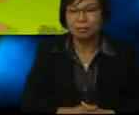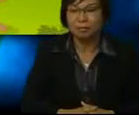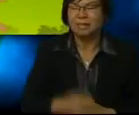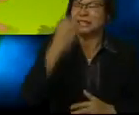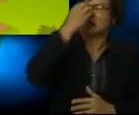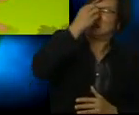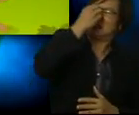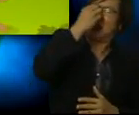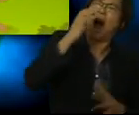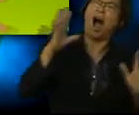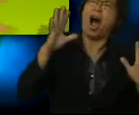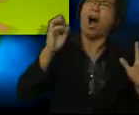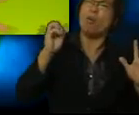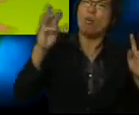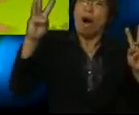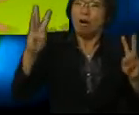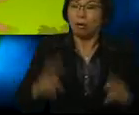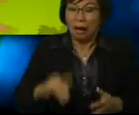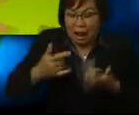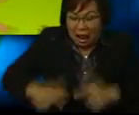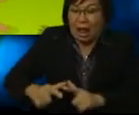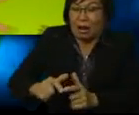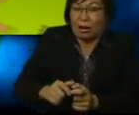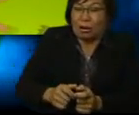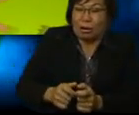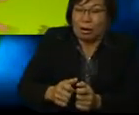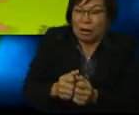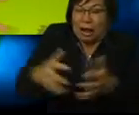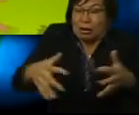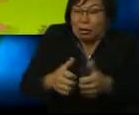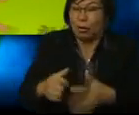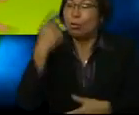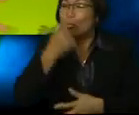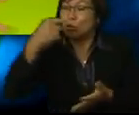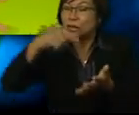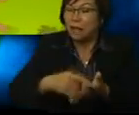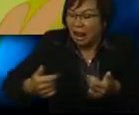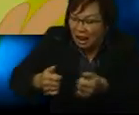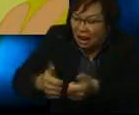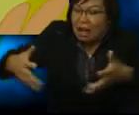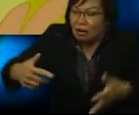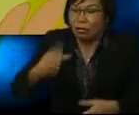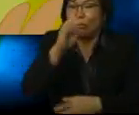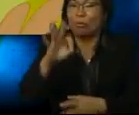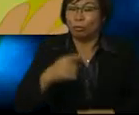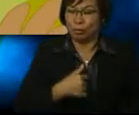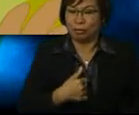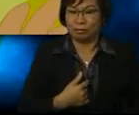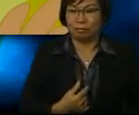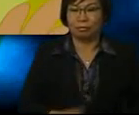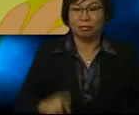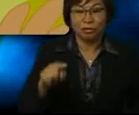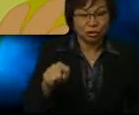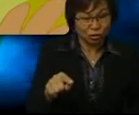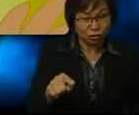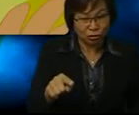Ouch! Hey, let go! Who is this, Turtle? Let go of me! You thief! You know